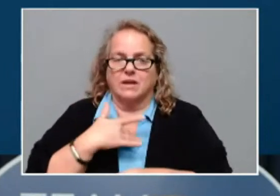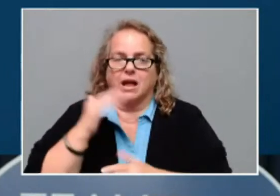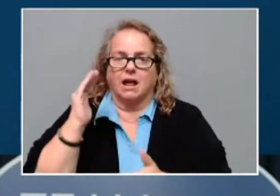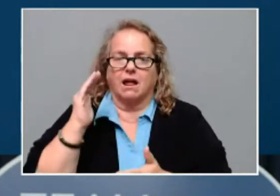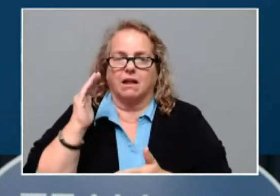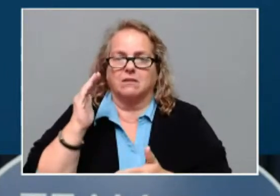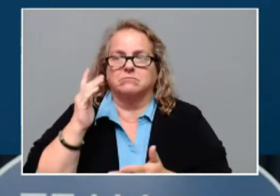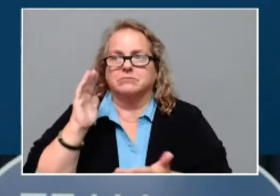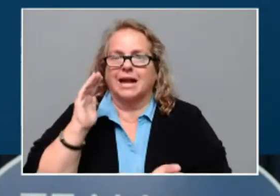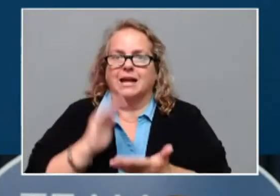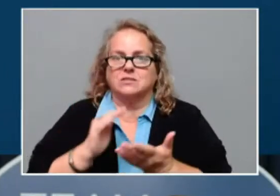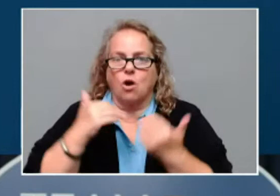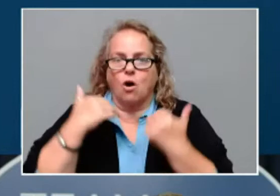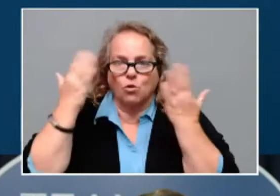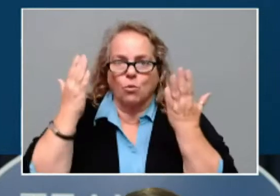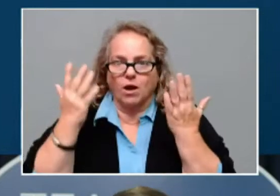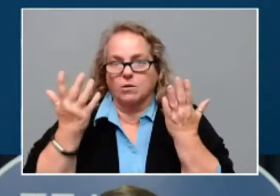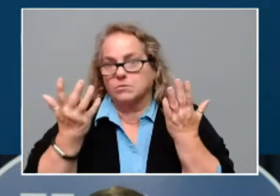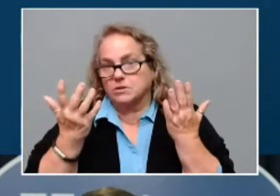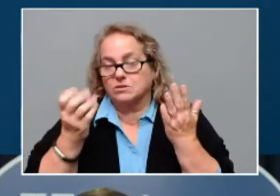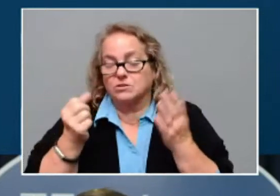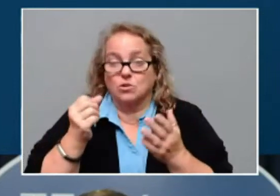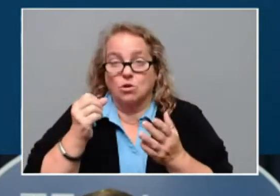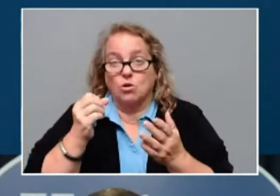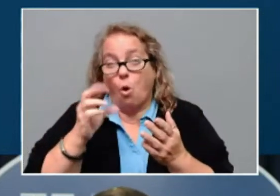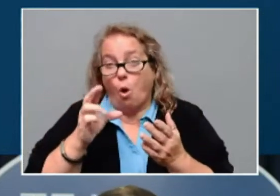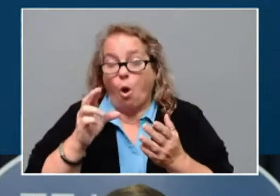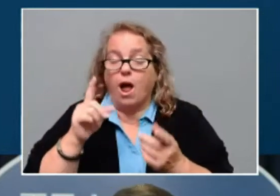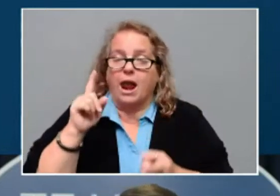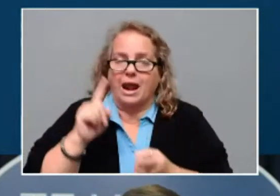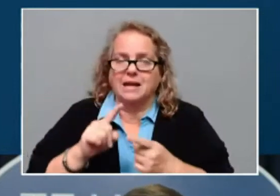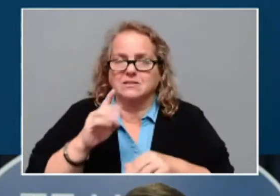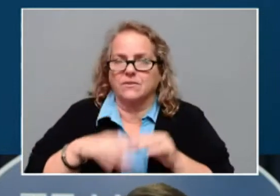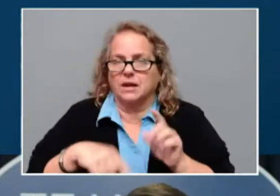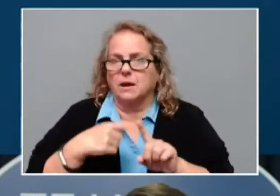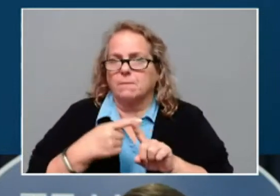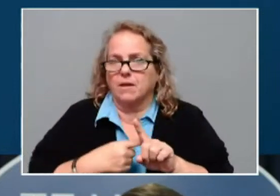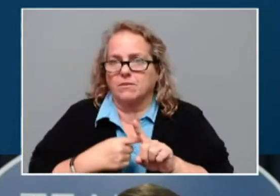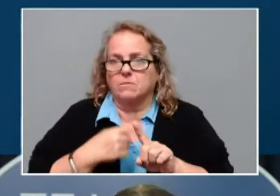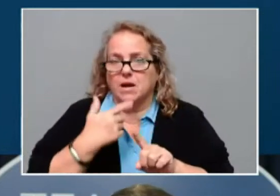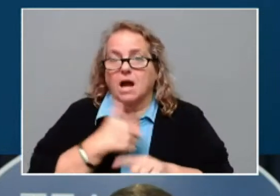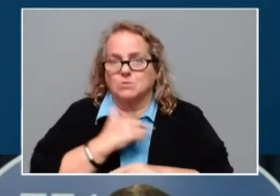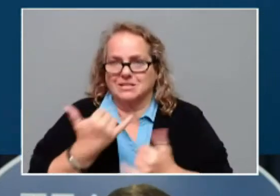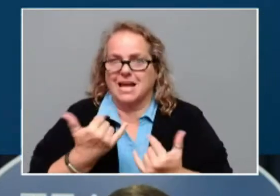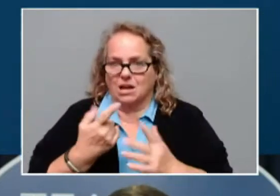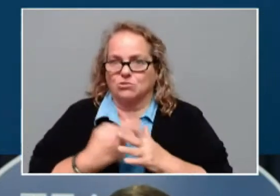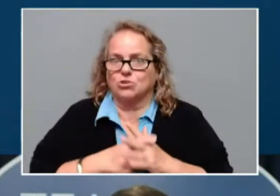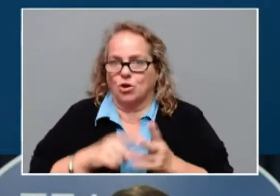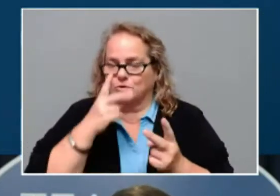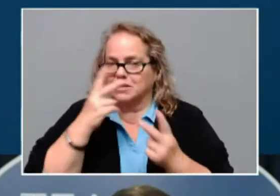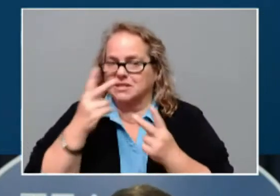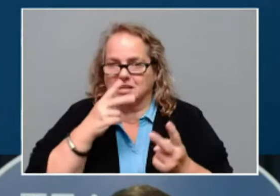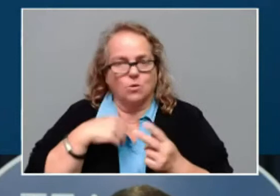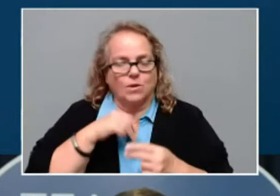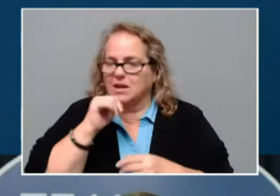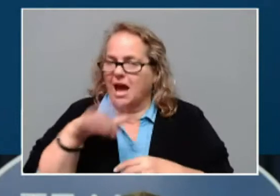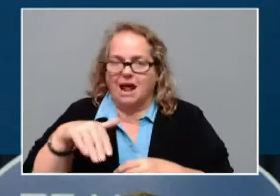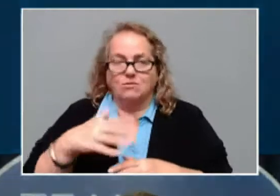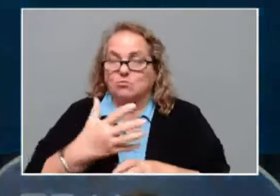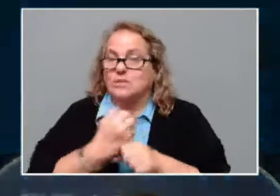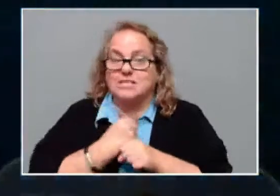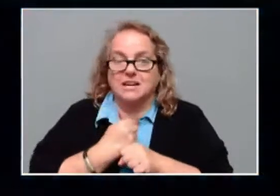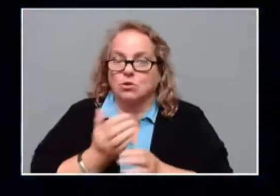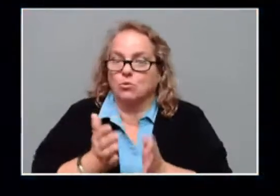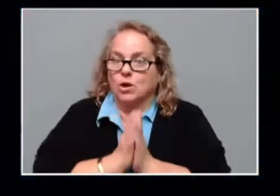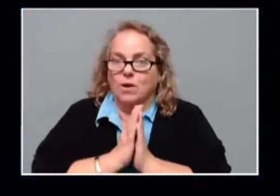week. But certainly hospitals are starting to see it too. We haven't had requests for ventilators, for instance, I don't think at all